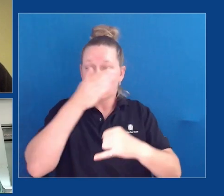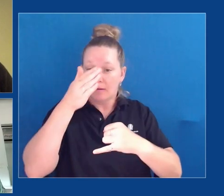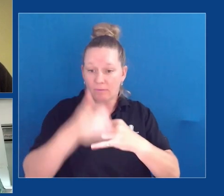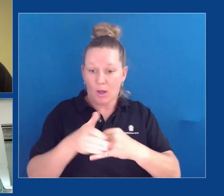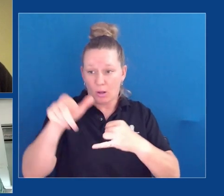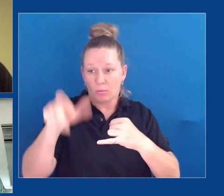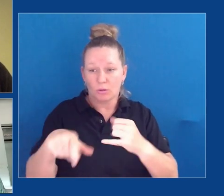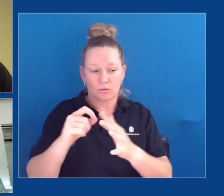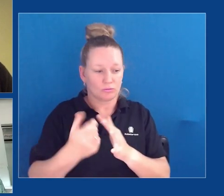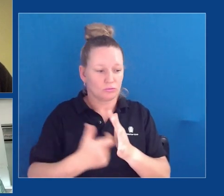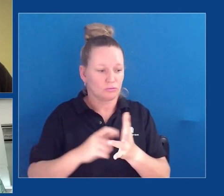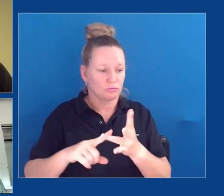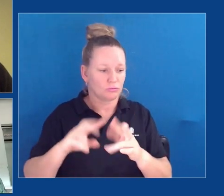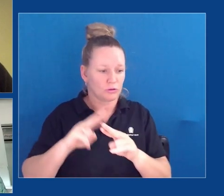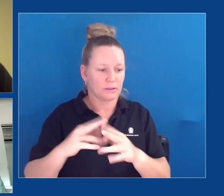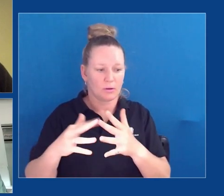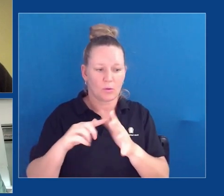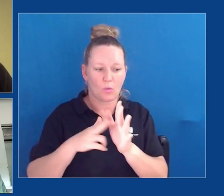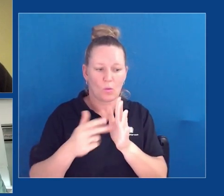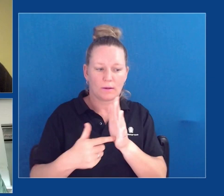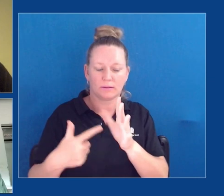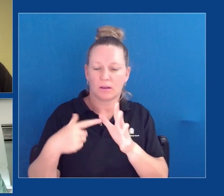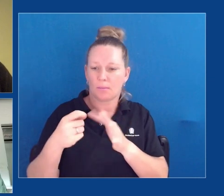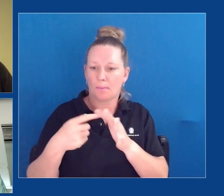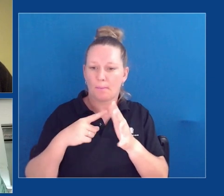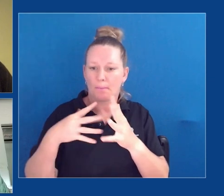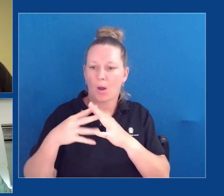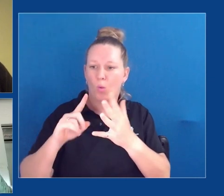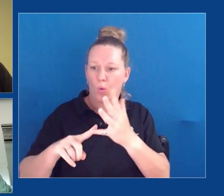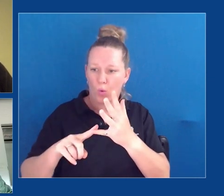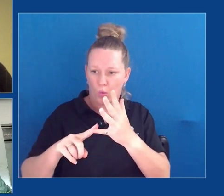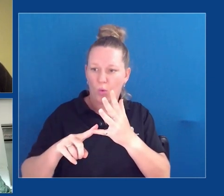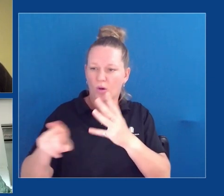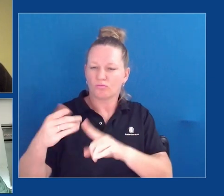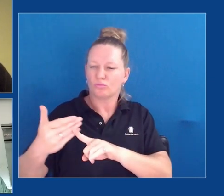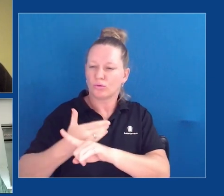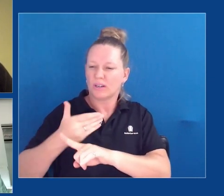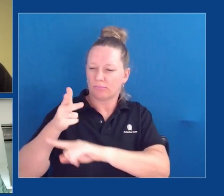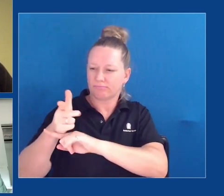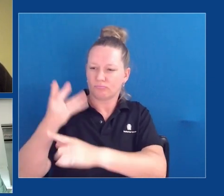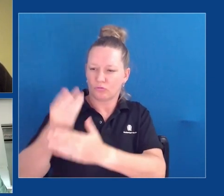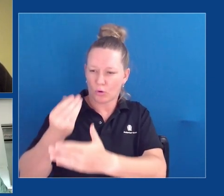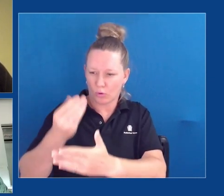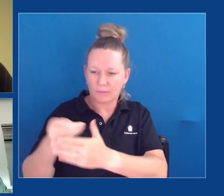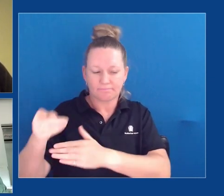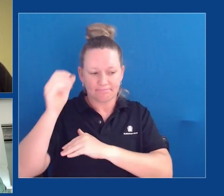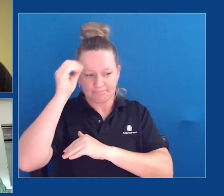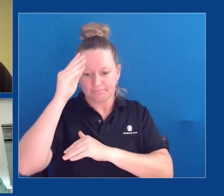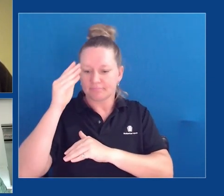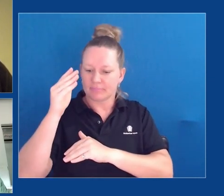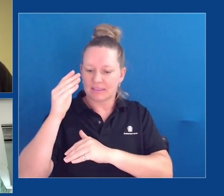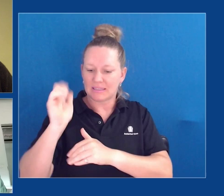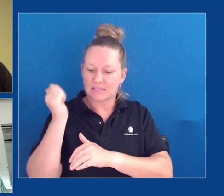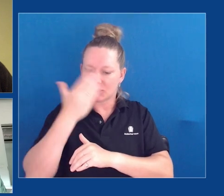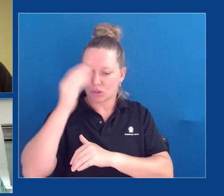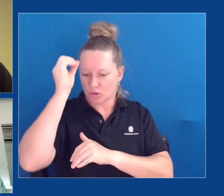Professor Pawu. He's also an Indigenous Knowledge Institute fellow at the University of Melbourne